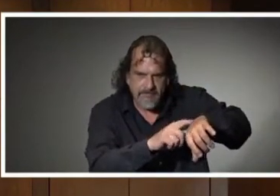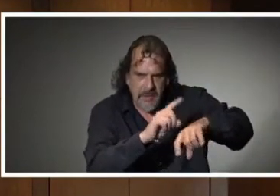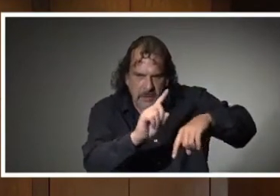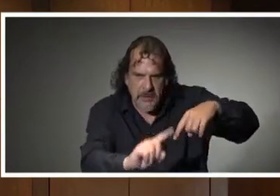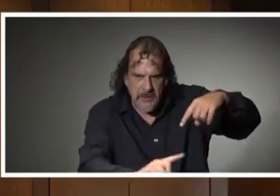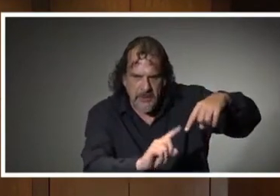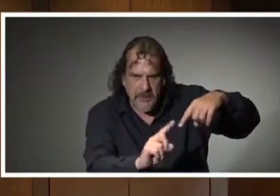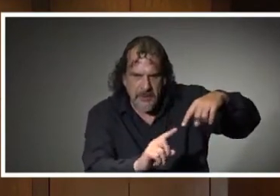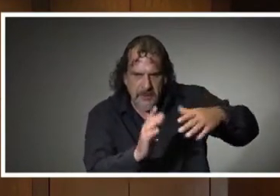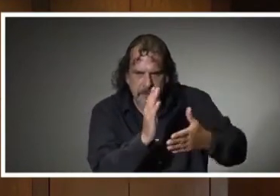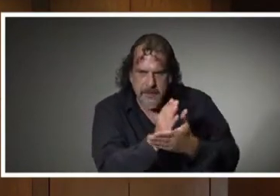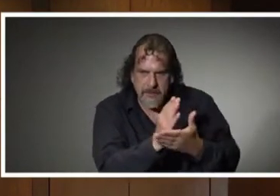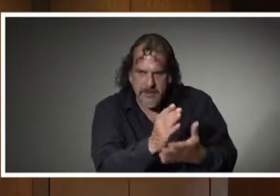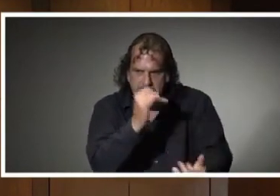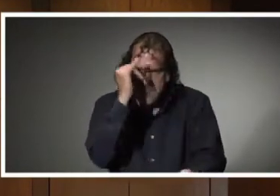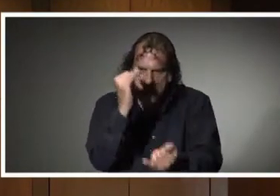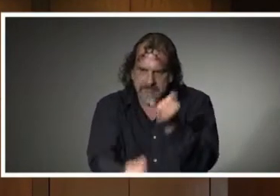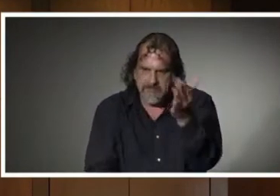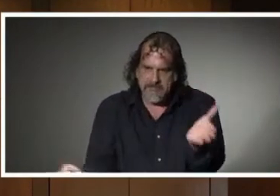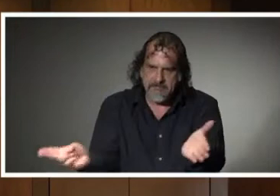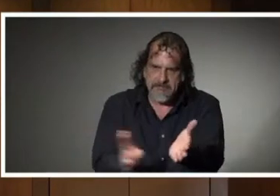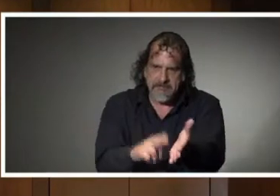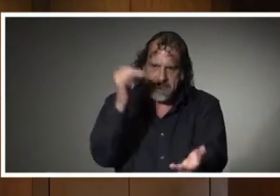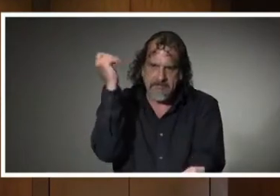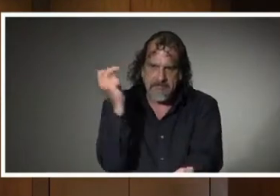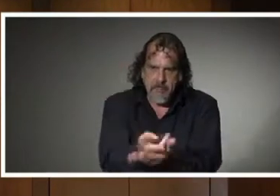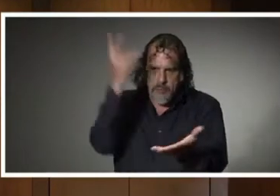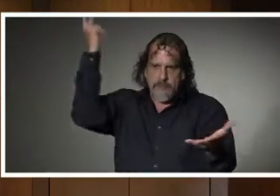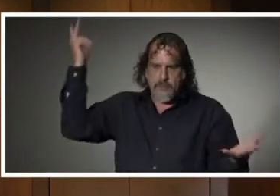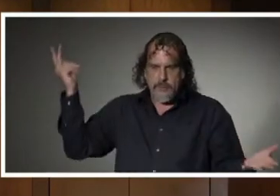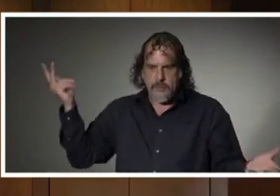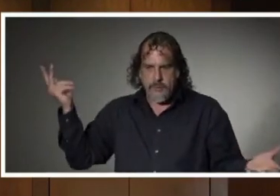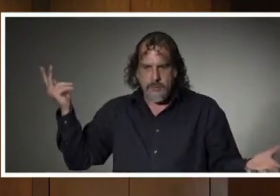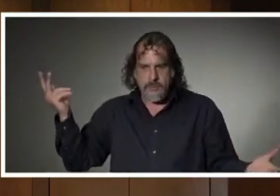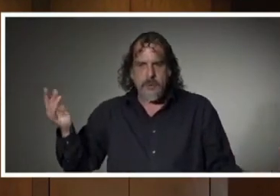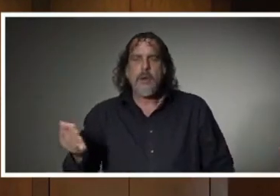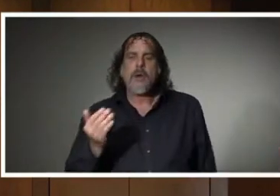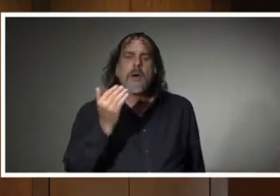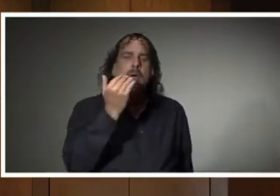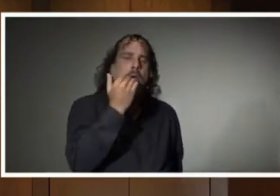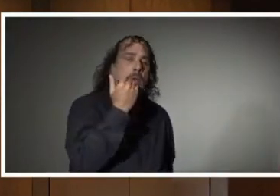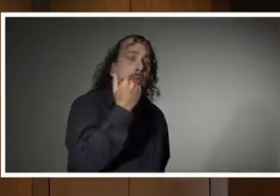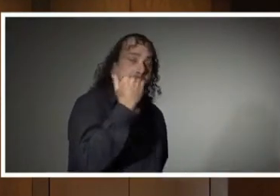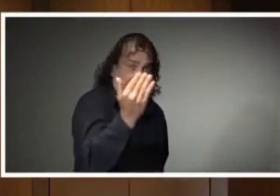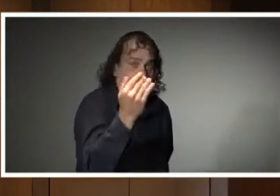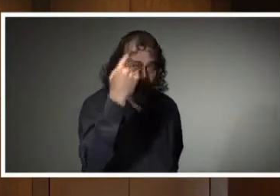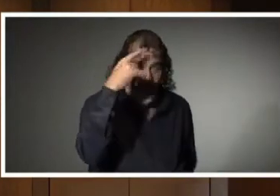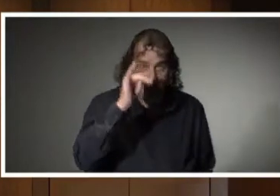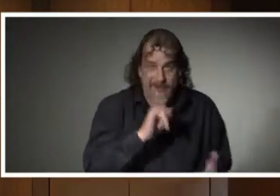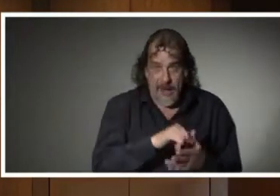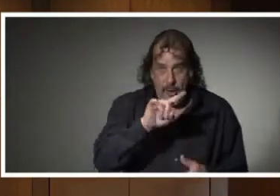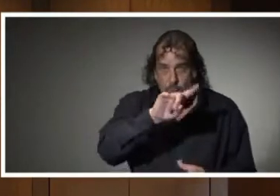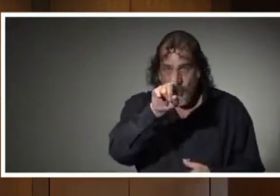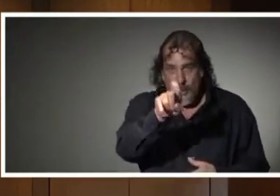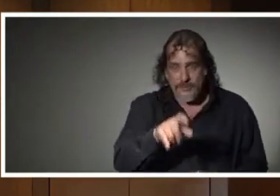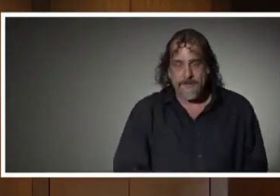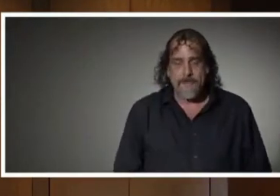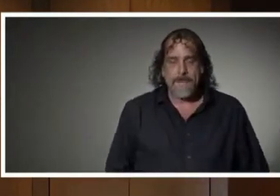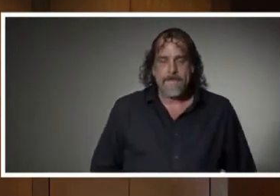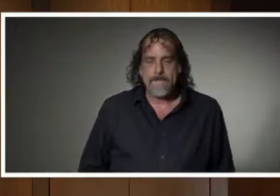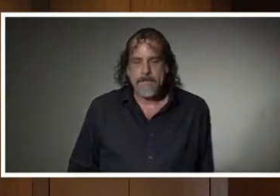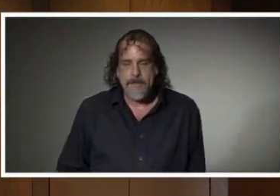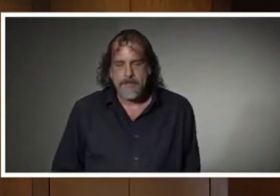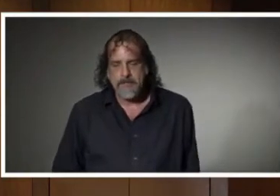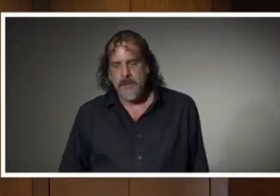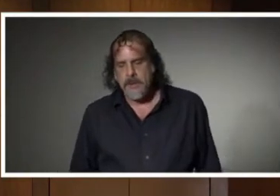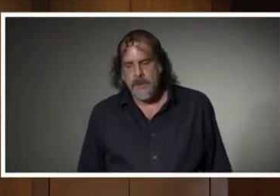when the budget can be finalized? Well, thank you for that question. There is